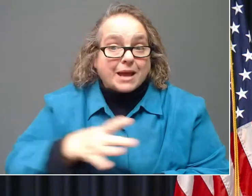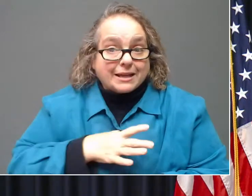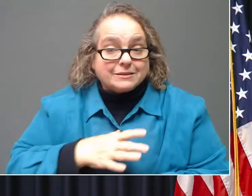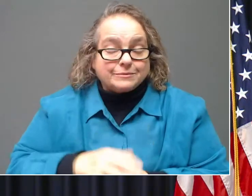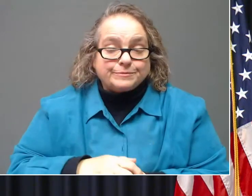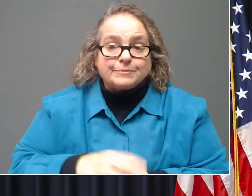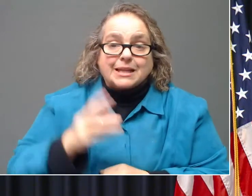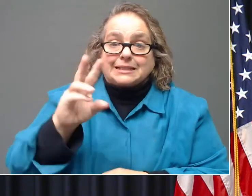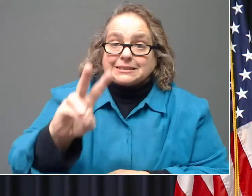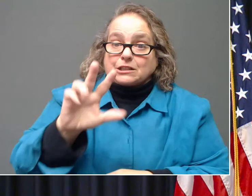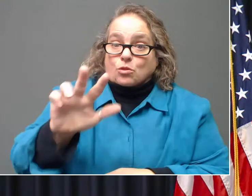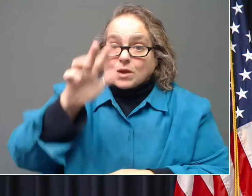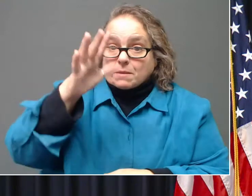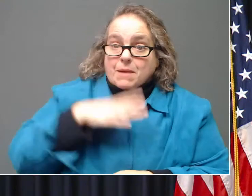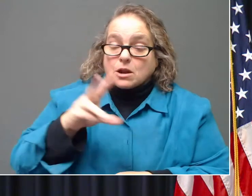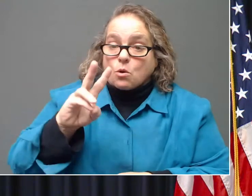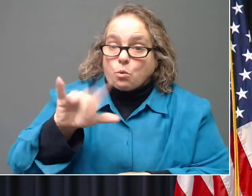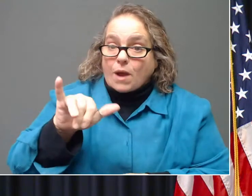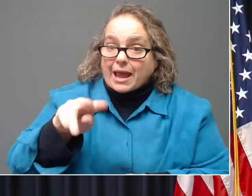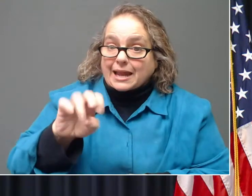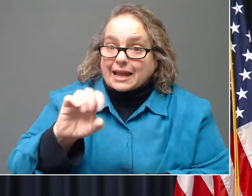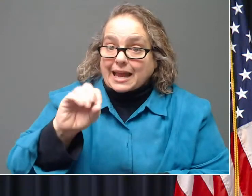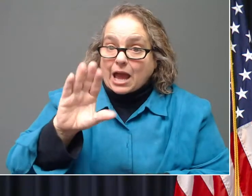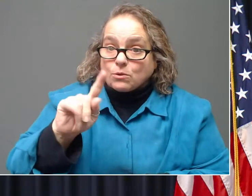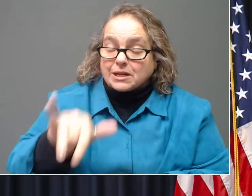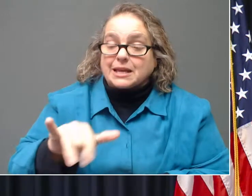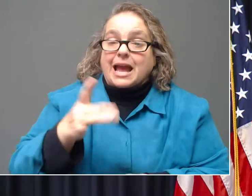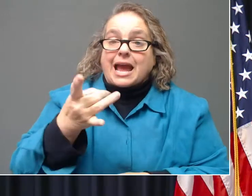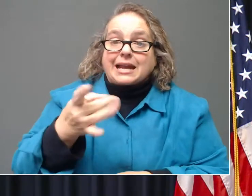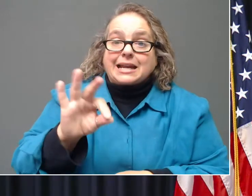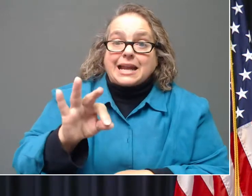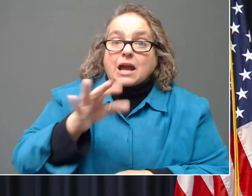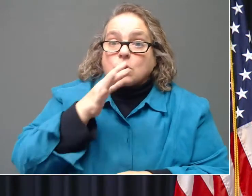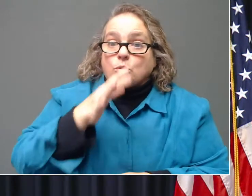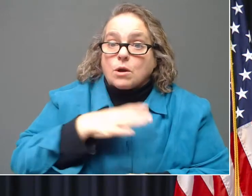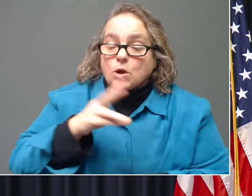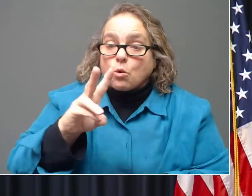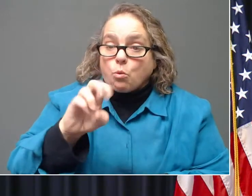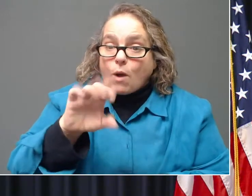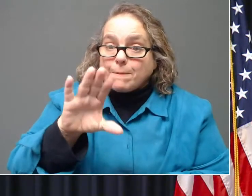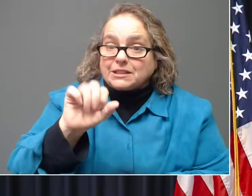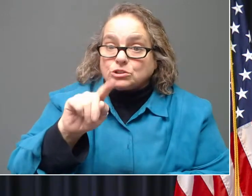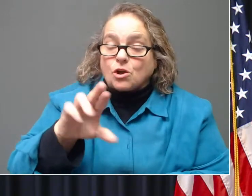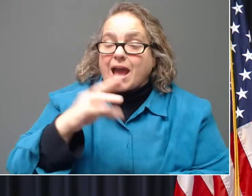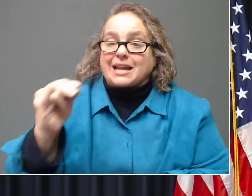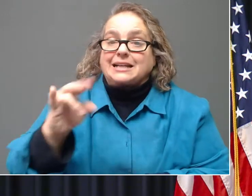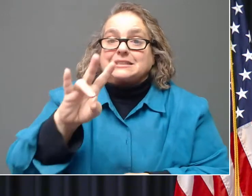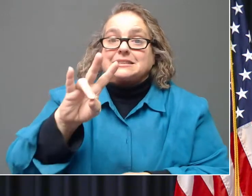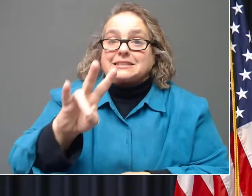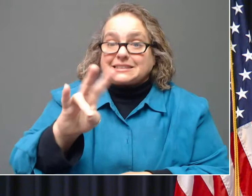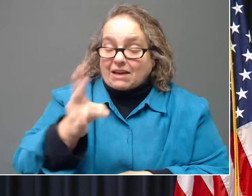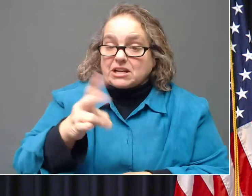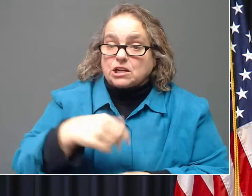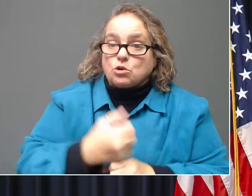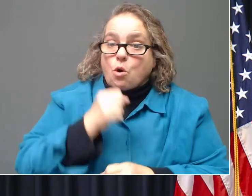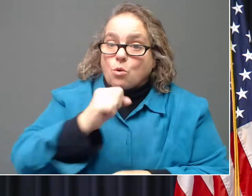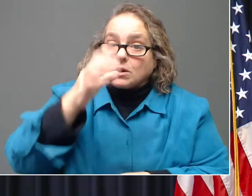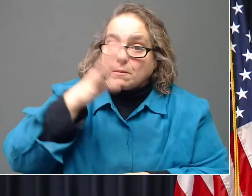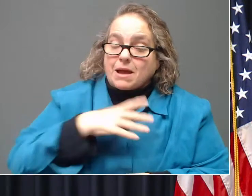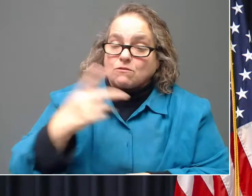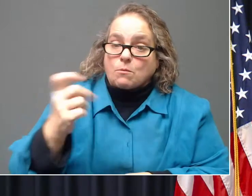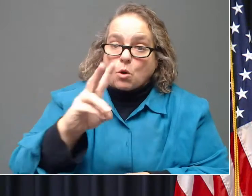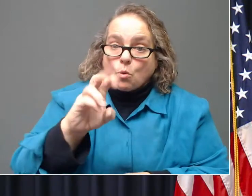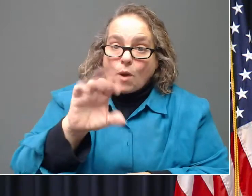63-year-old man in Wayne County, 89-year-old woman in Webster, and a 71-year-old man from Webster. Now, not all